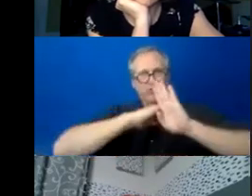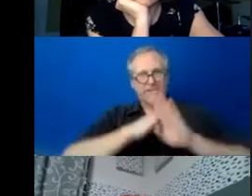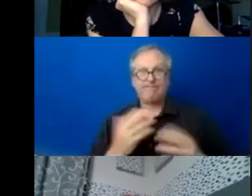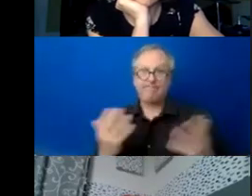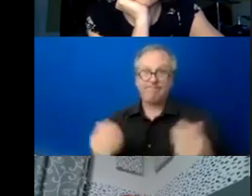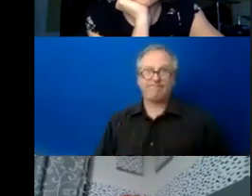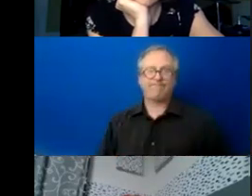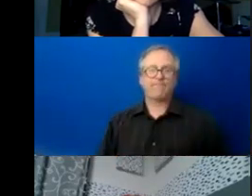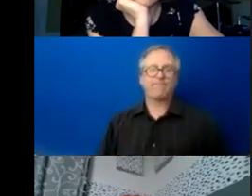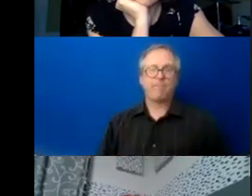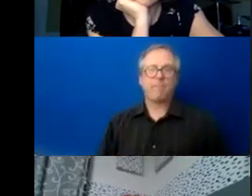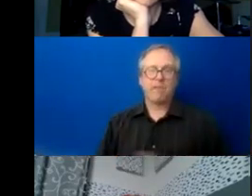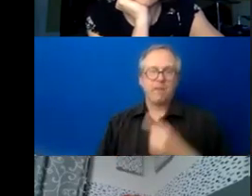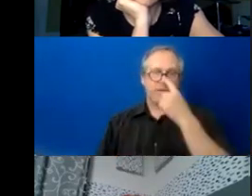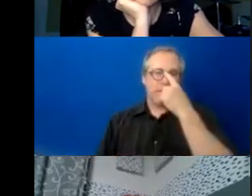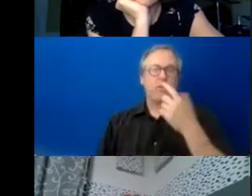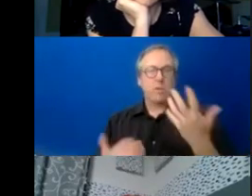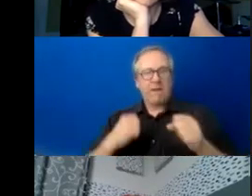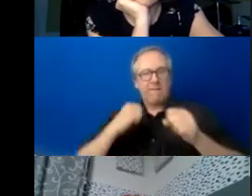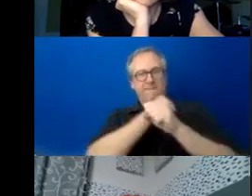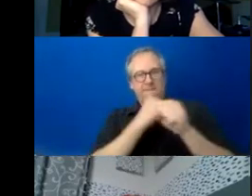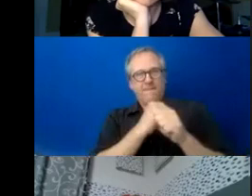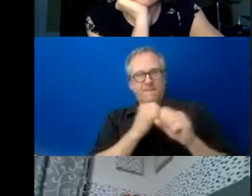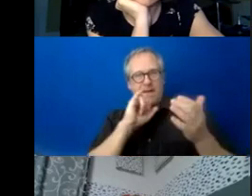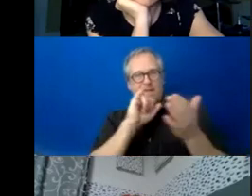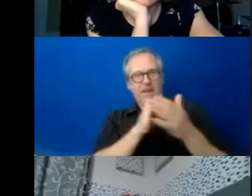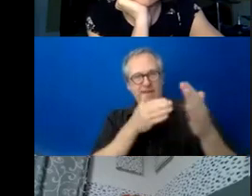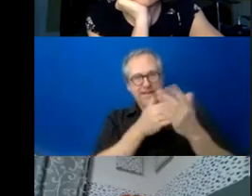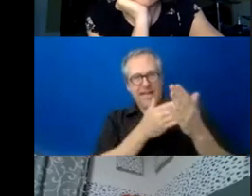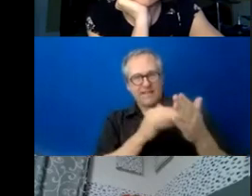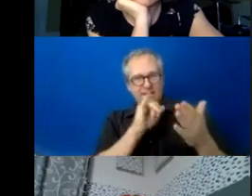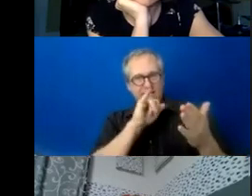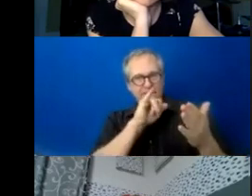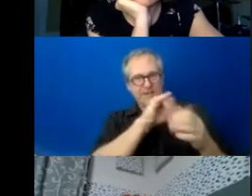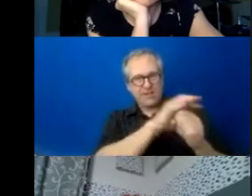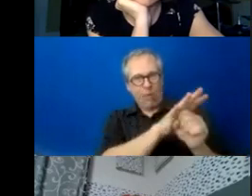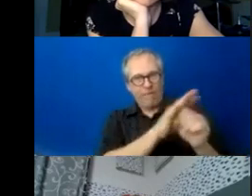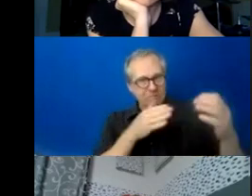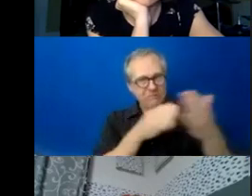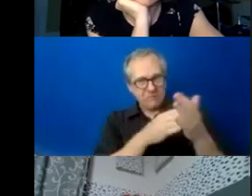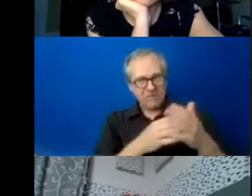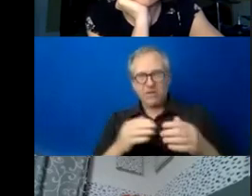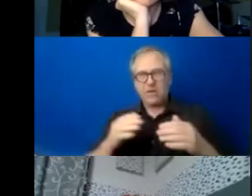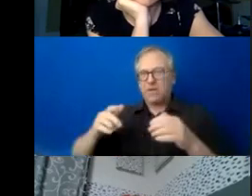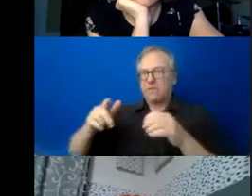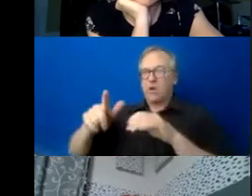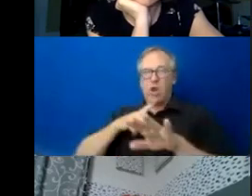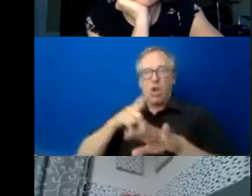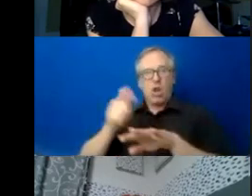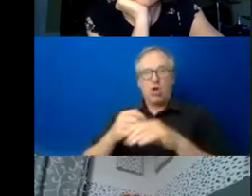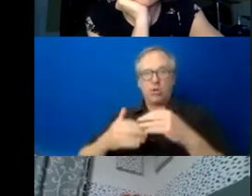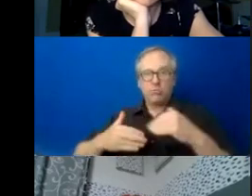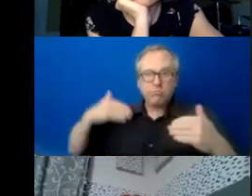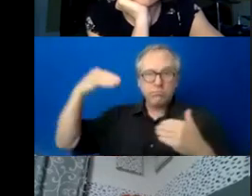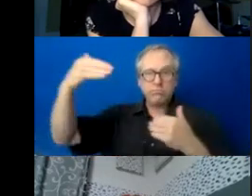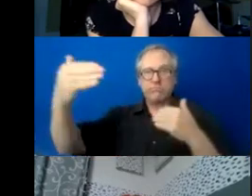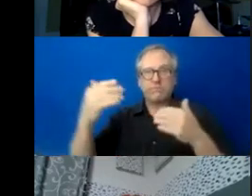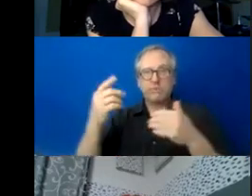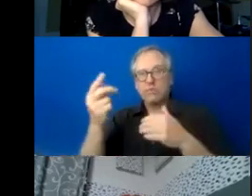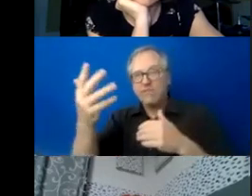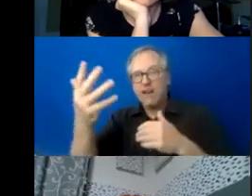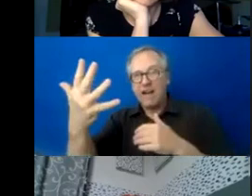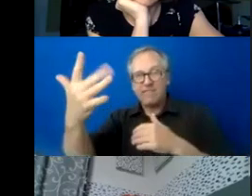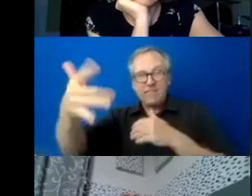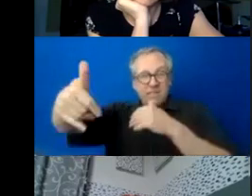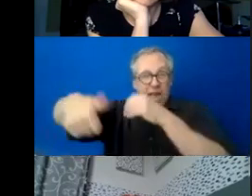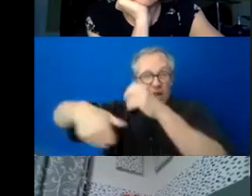comes into us, like, we can fight COVID off. In terms of longer term conditions, like, yes, this is definitely, we don't know at